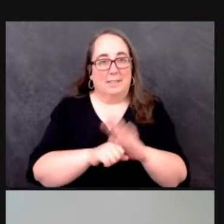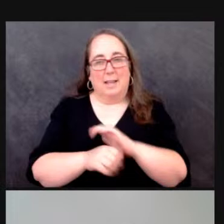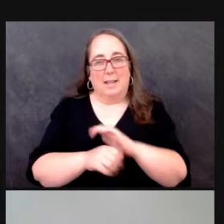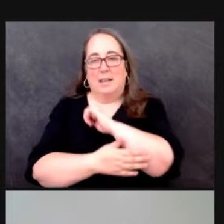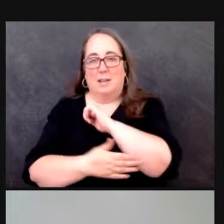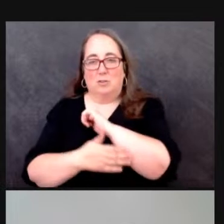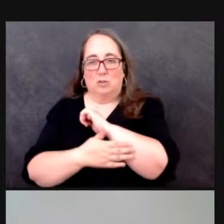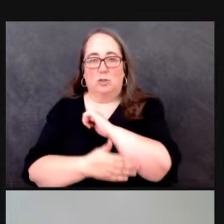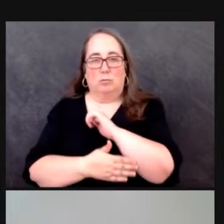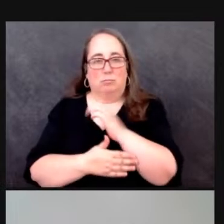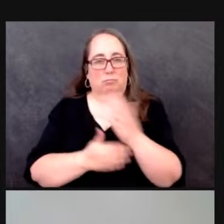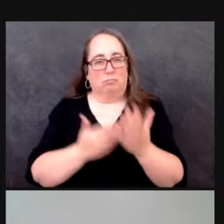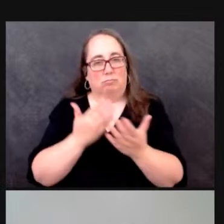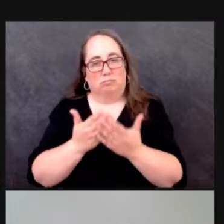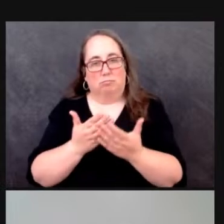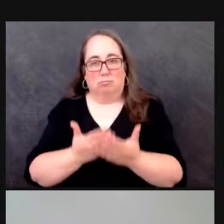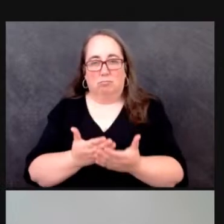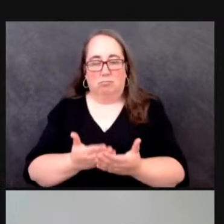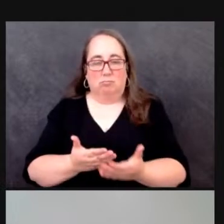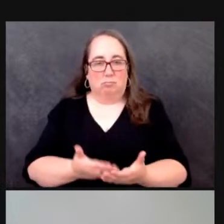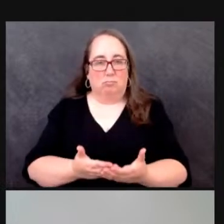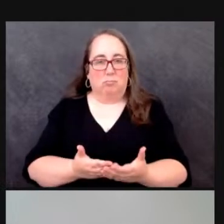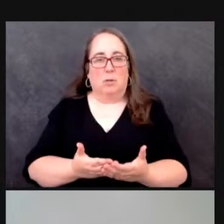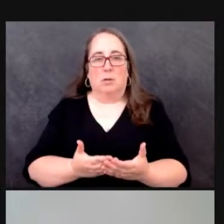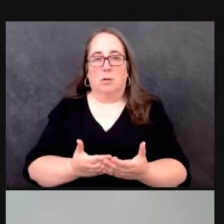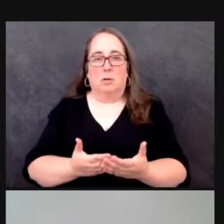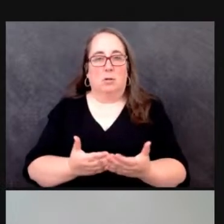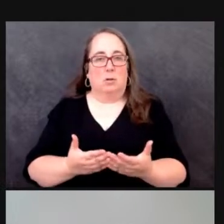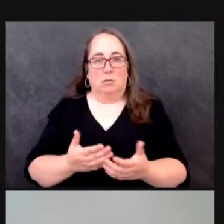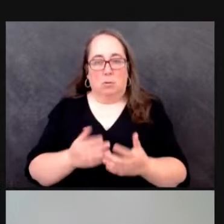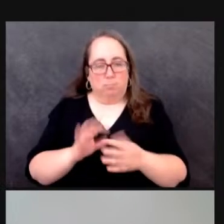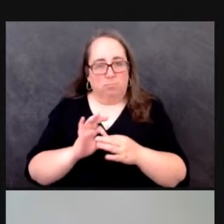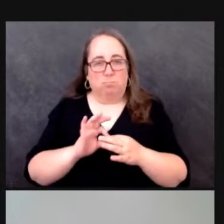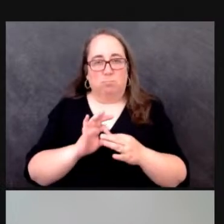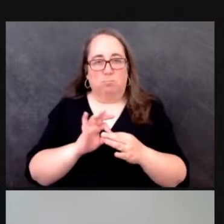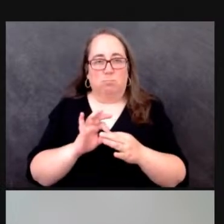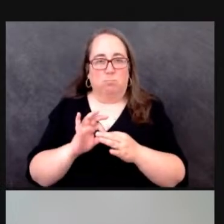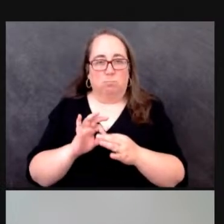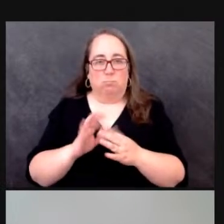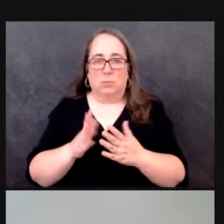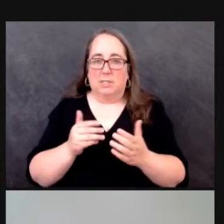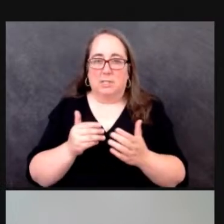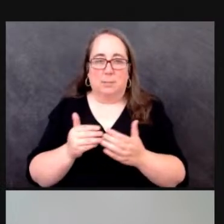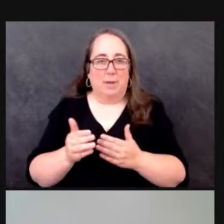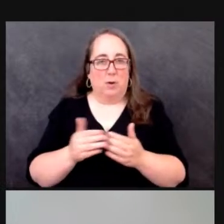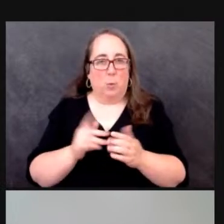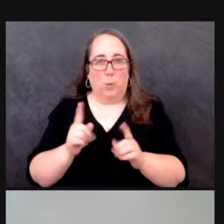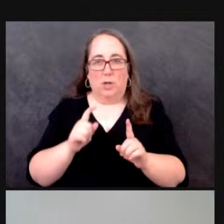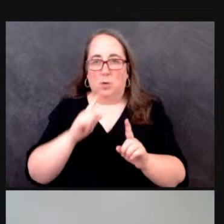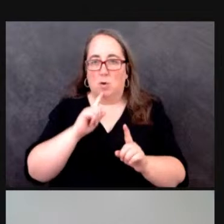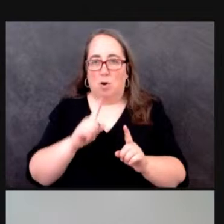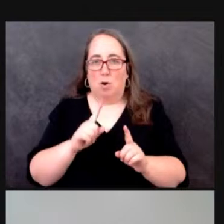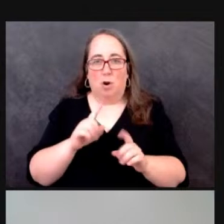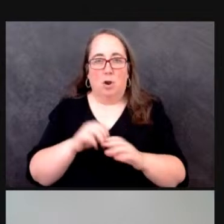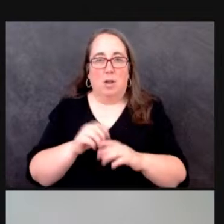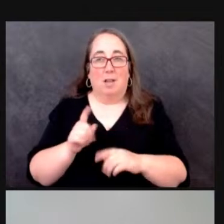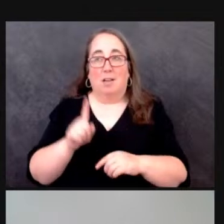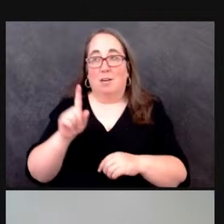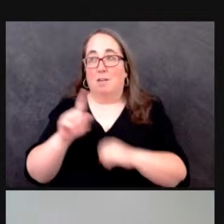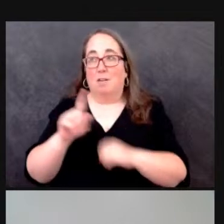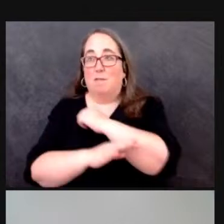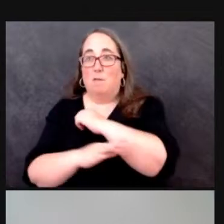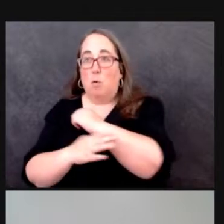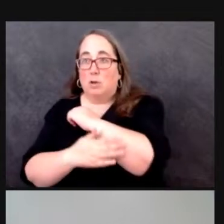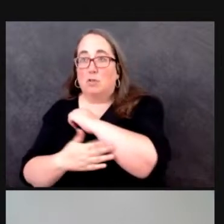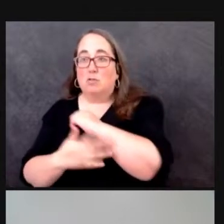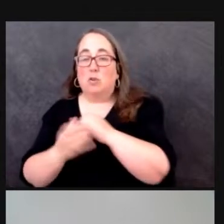patent evidence of undivided and undissolvable union. No matter where you find yourself, in foreign ports or on the high